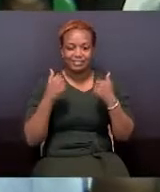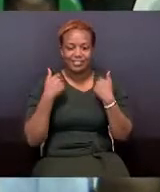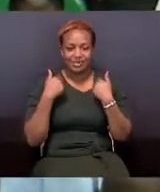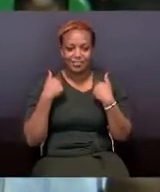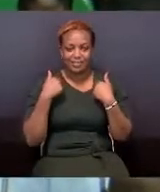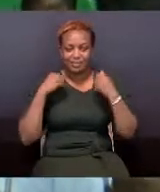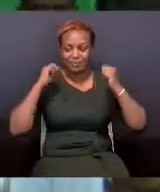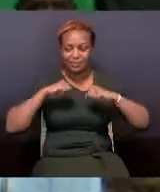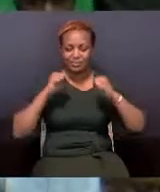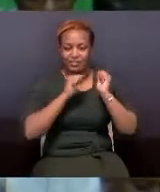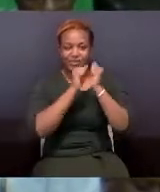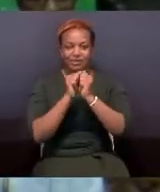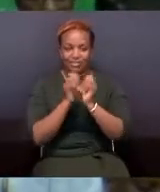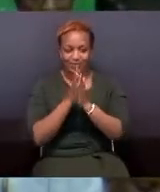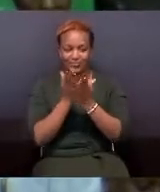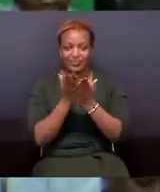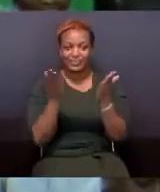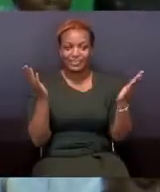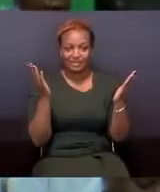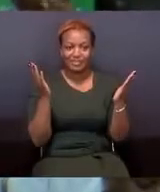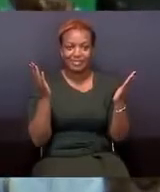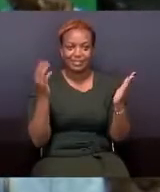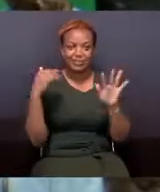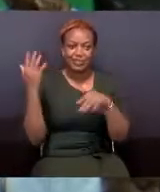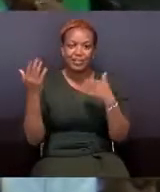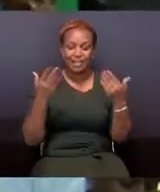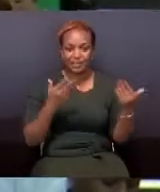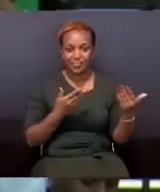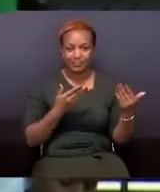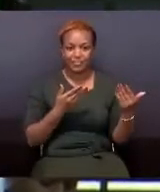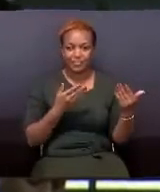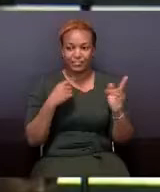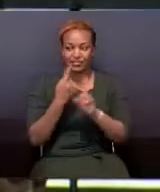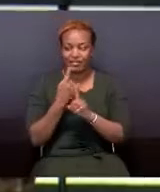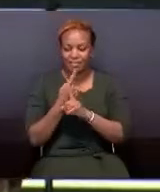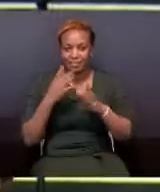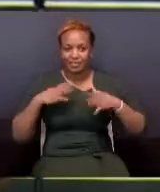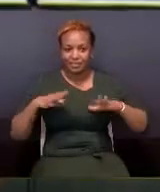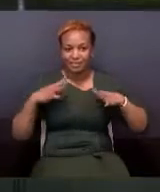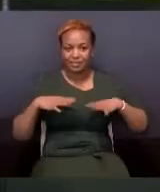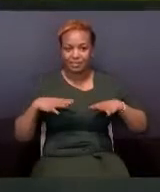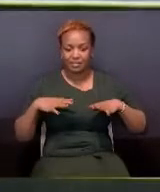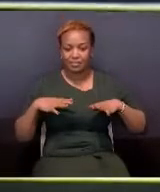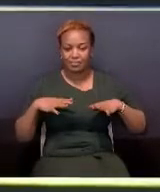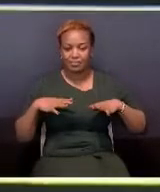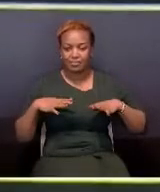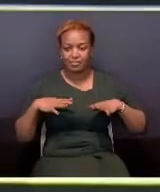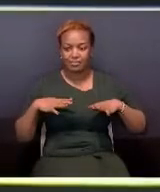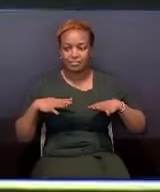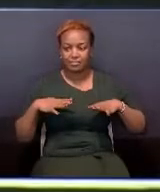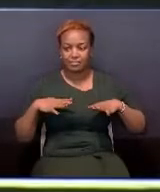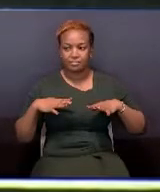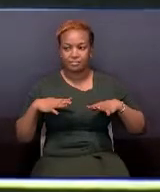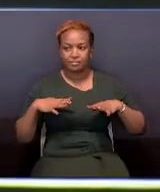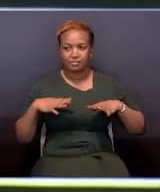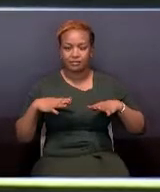anything. So now it gives me great pleasure to welcome our panel onto the stage and then to be able to open the floor to all of us so we can